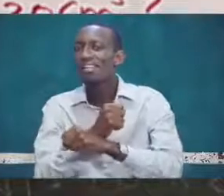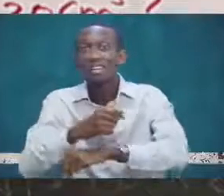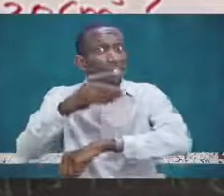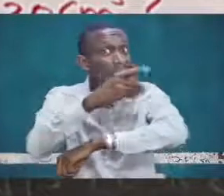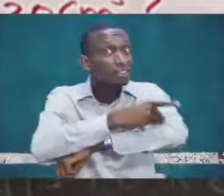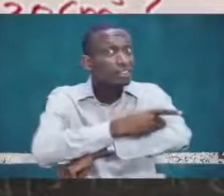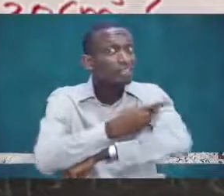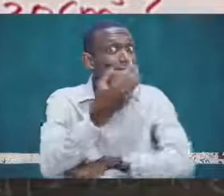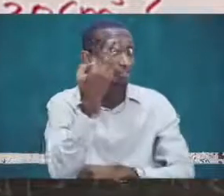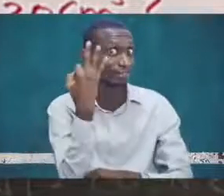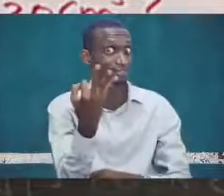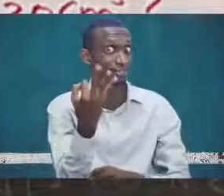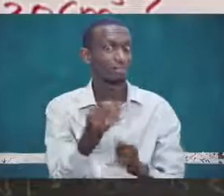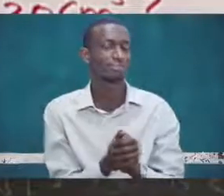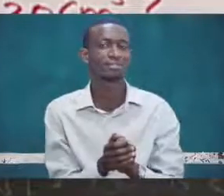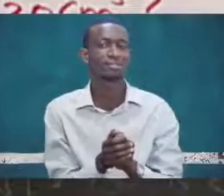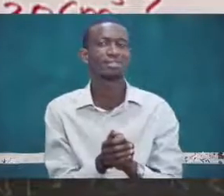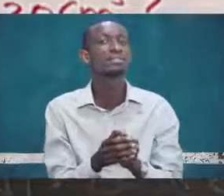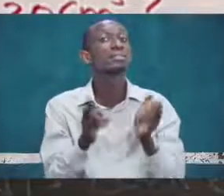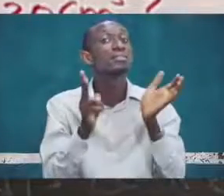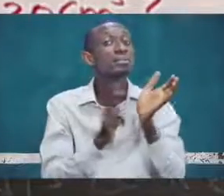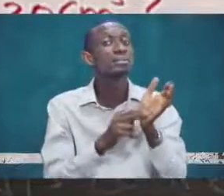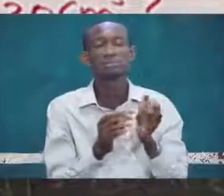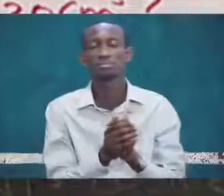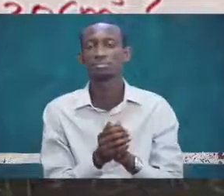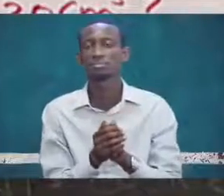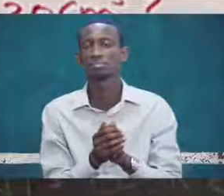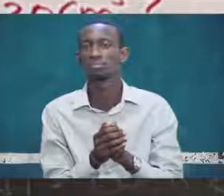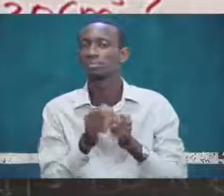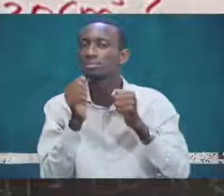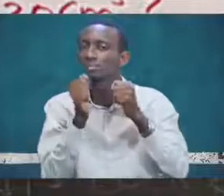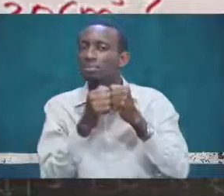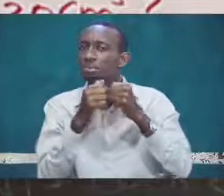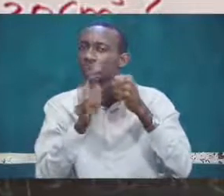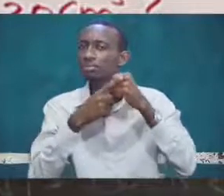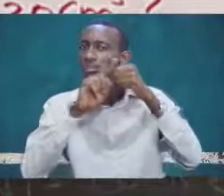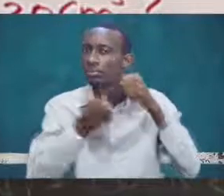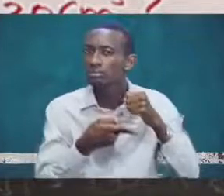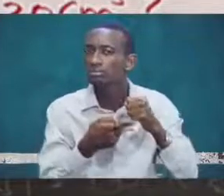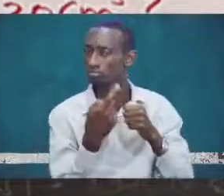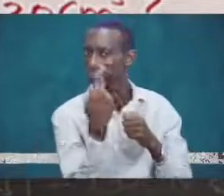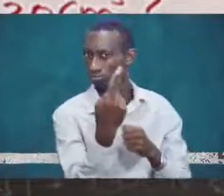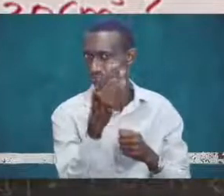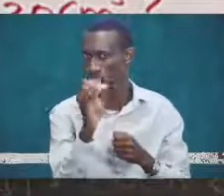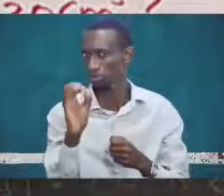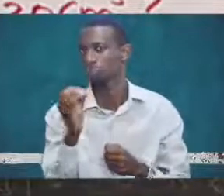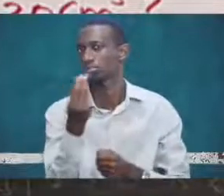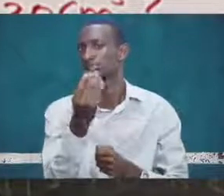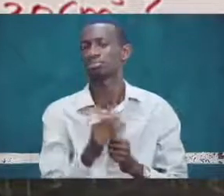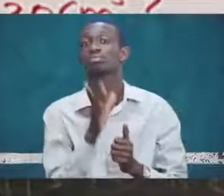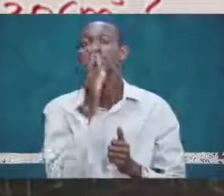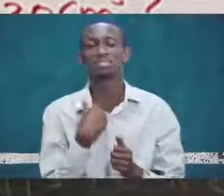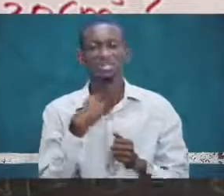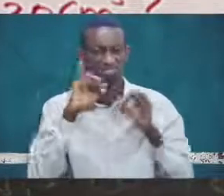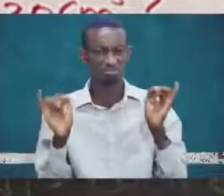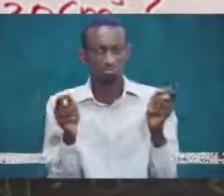it will be proportional to 16,200 Rwandan francs. Let me try to summarize for